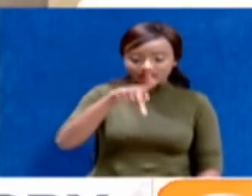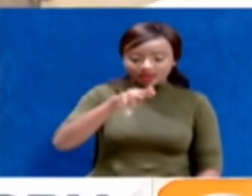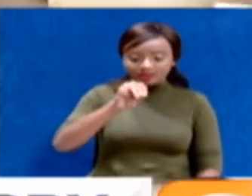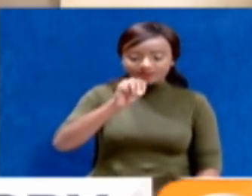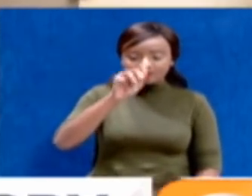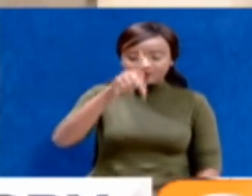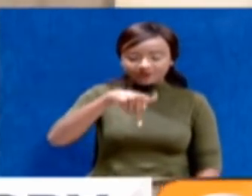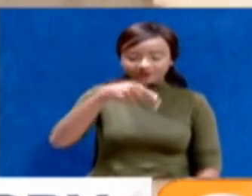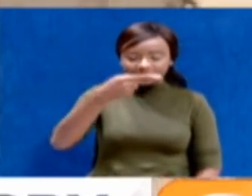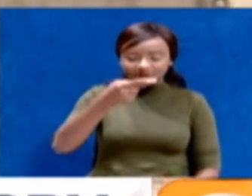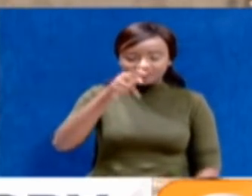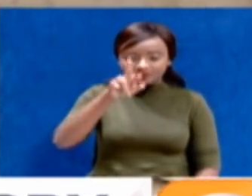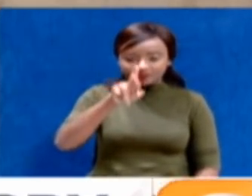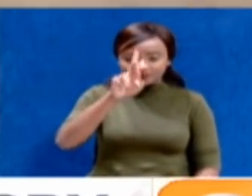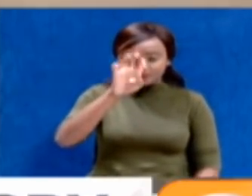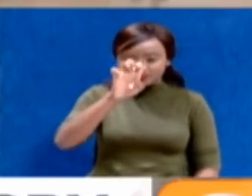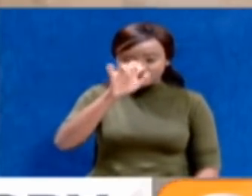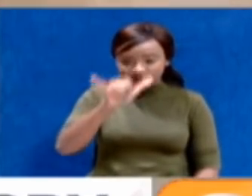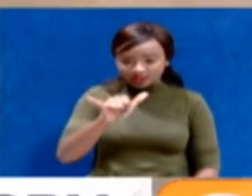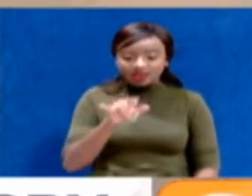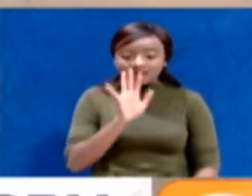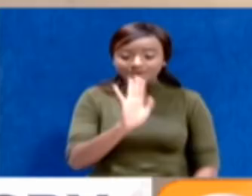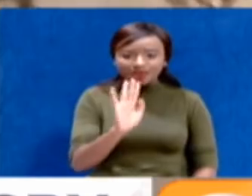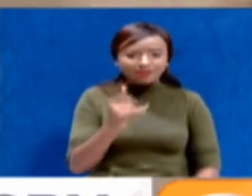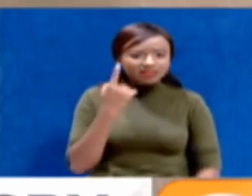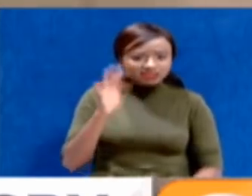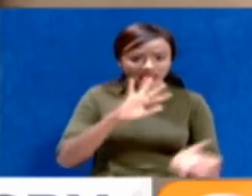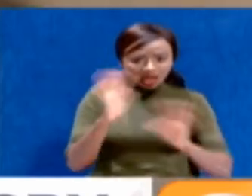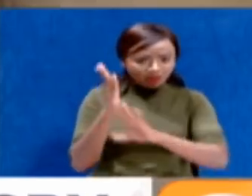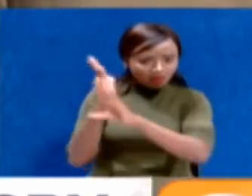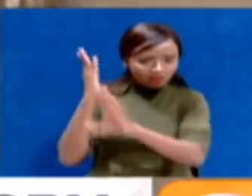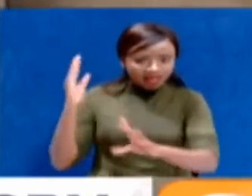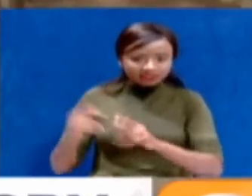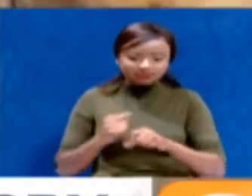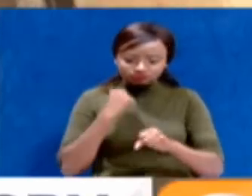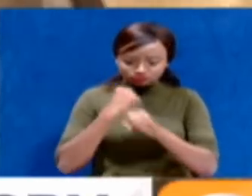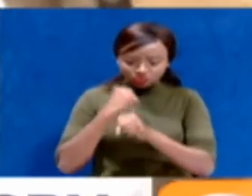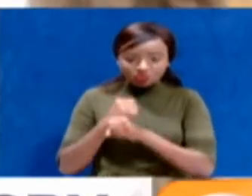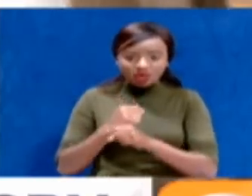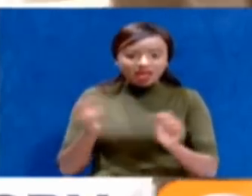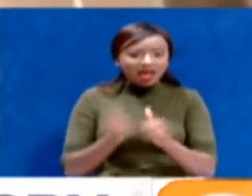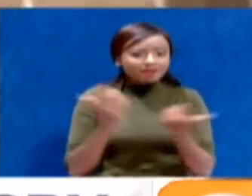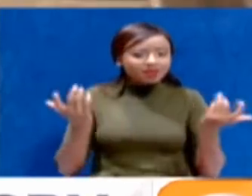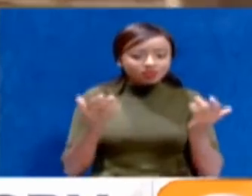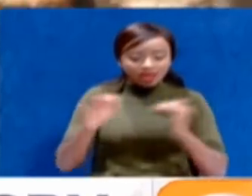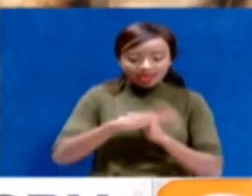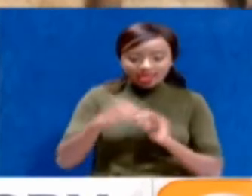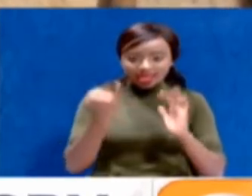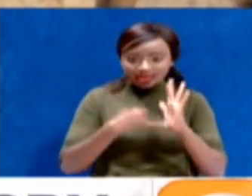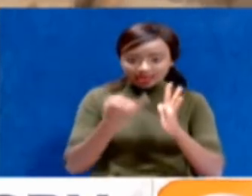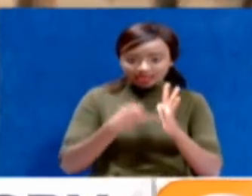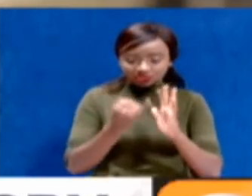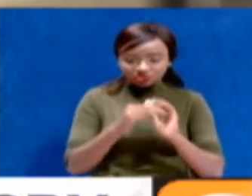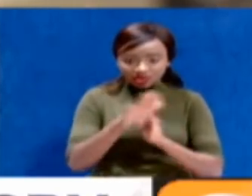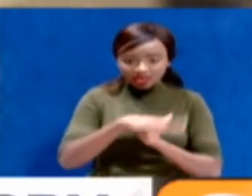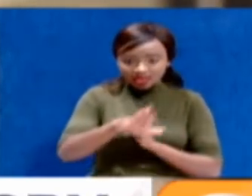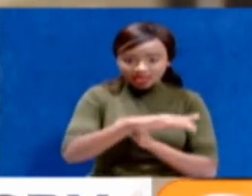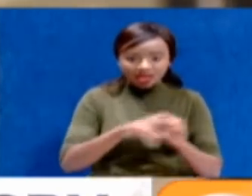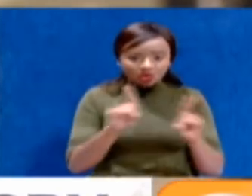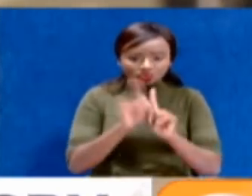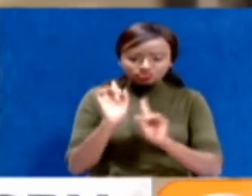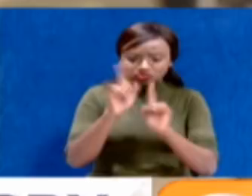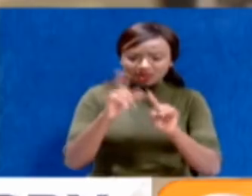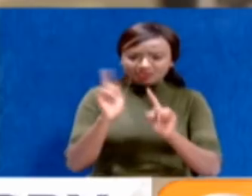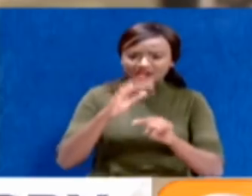of the construction of this special bus at the Masters Fabricator in Industrial Area Nairobi. The two have made numerous visits